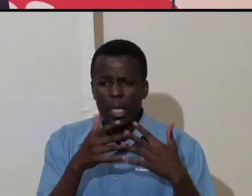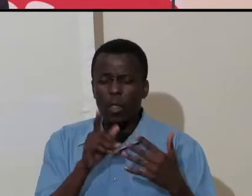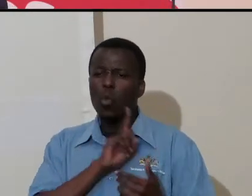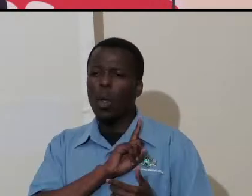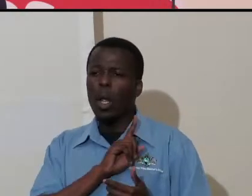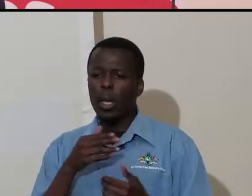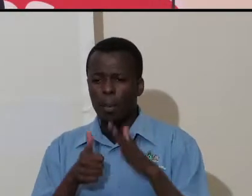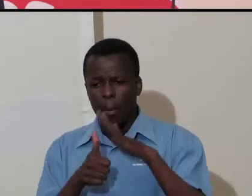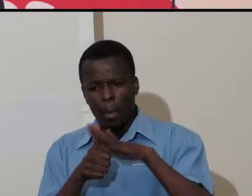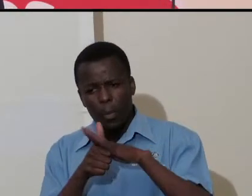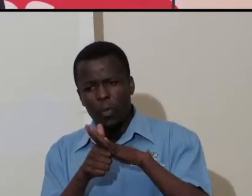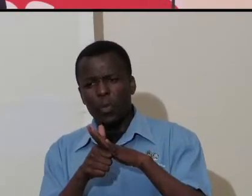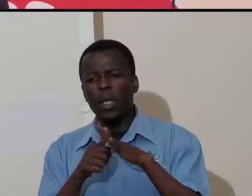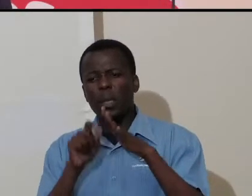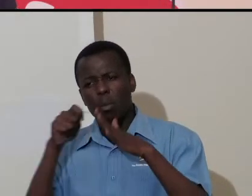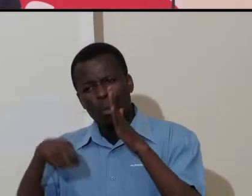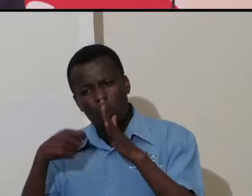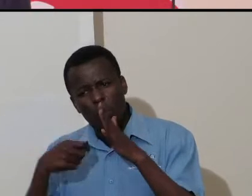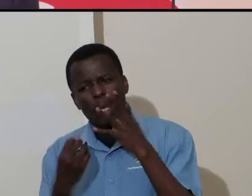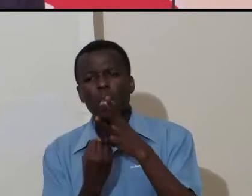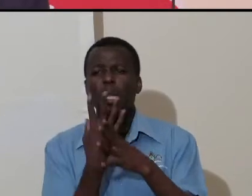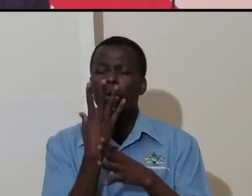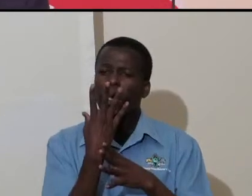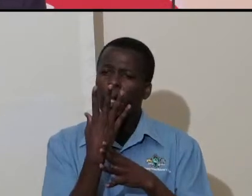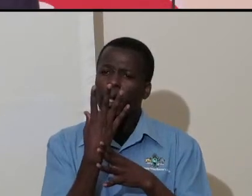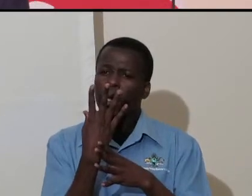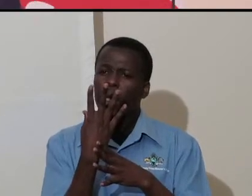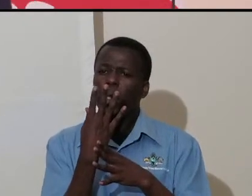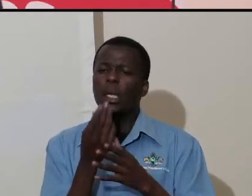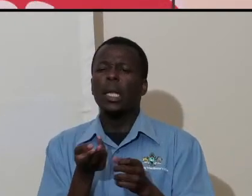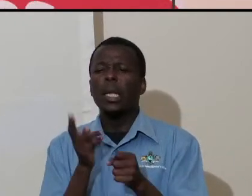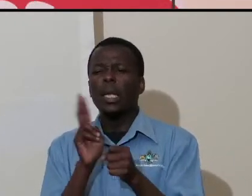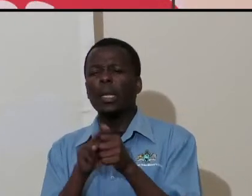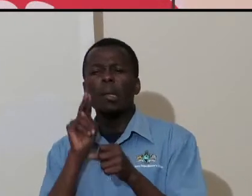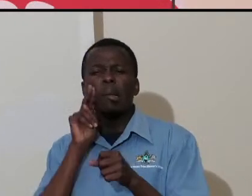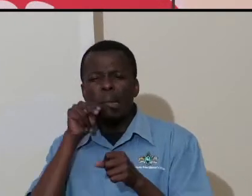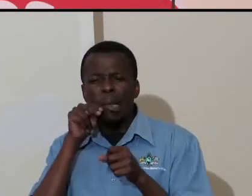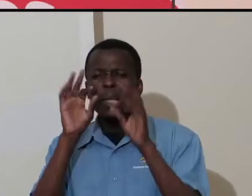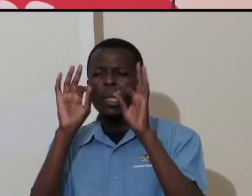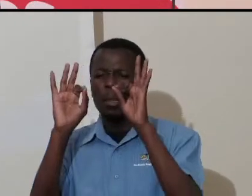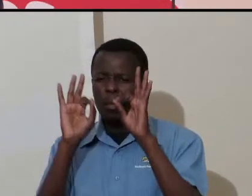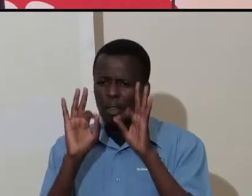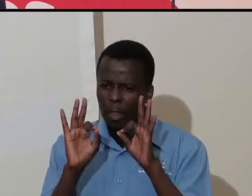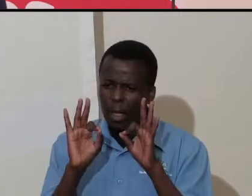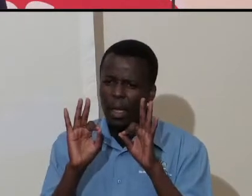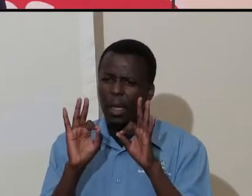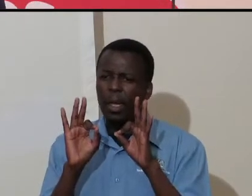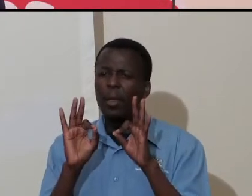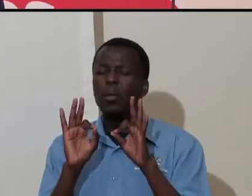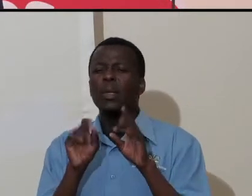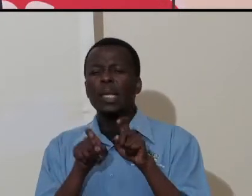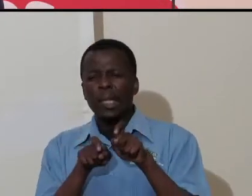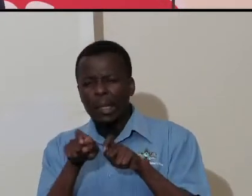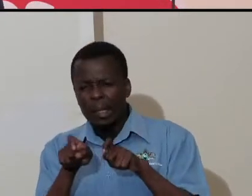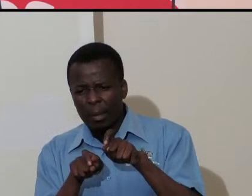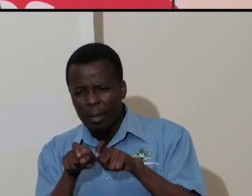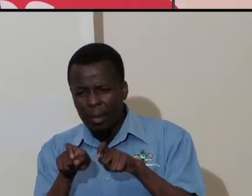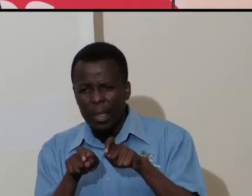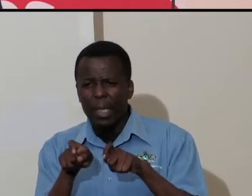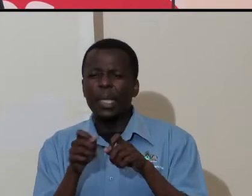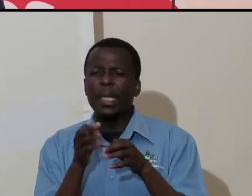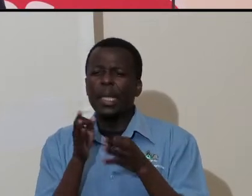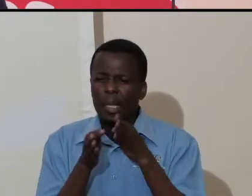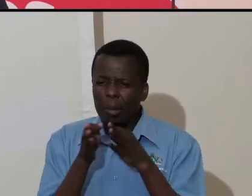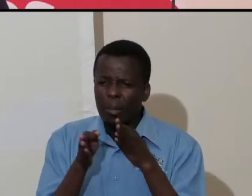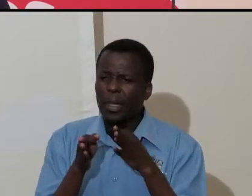implementation, need to account, and high competition for resources, just to mention